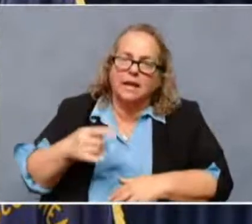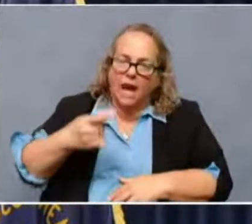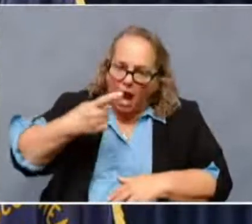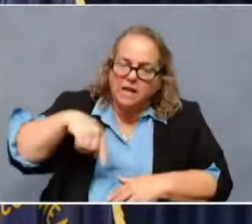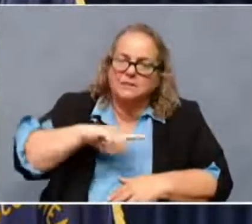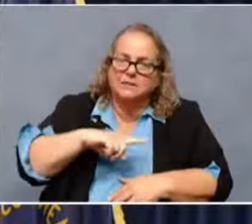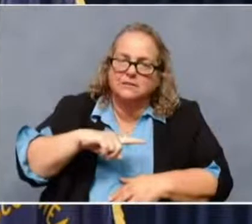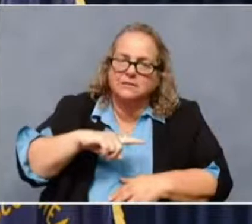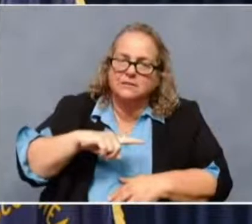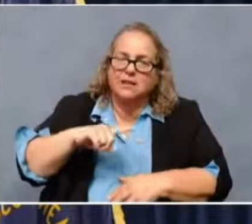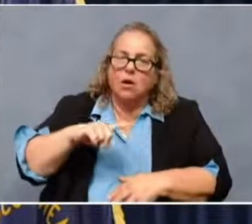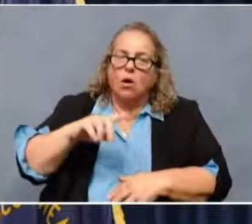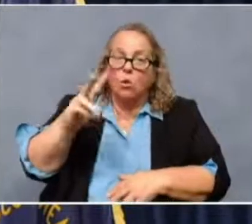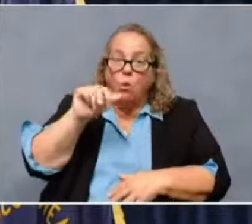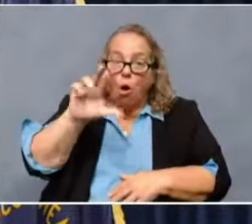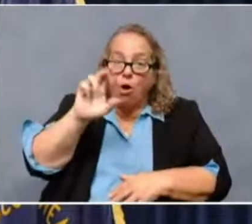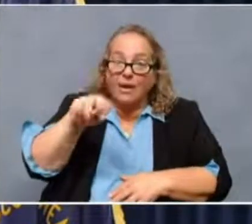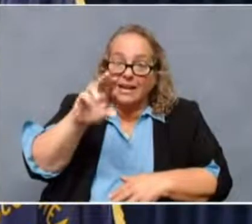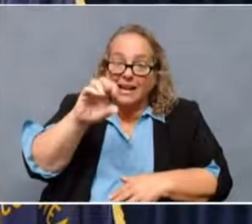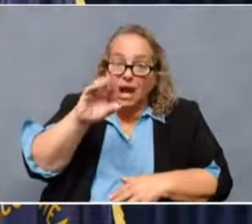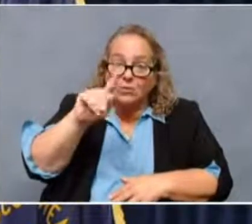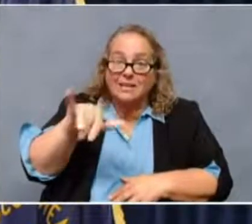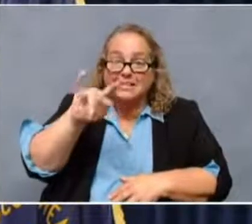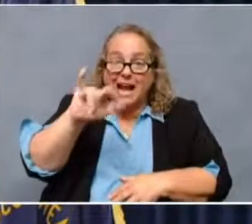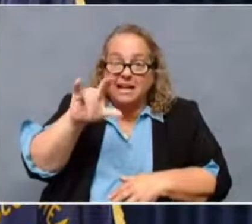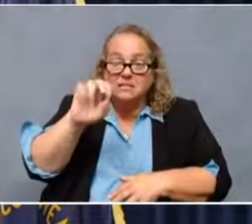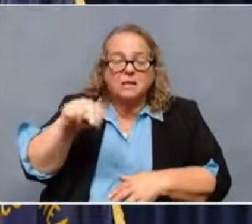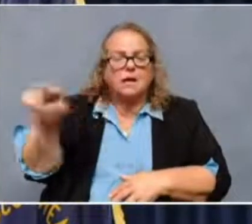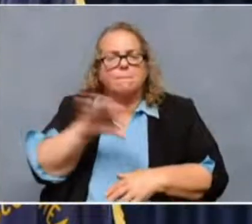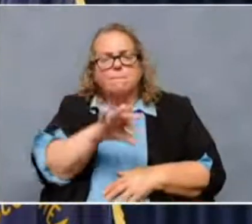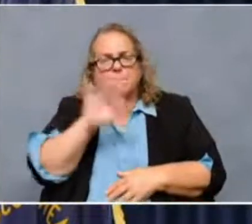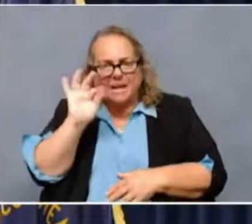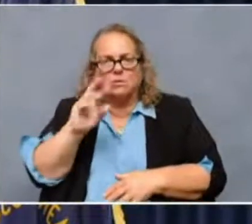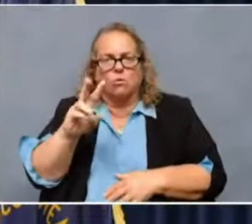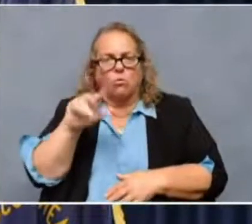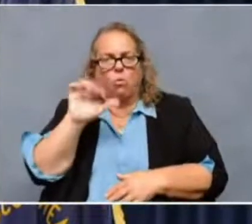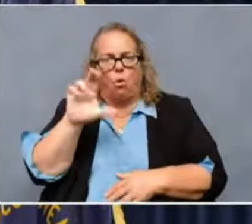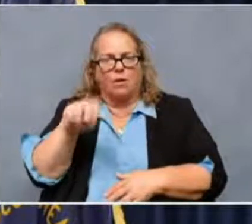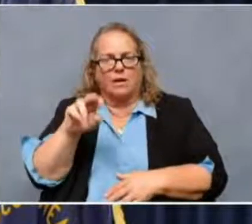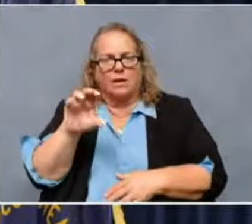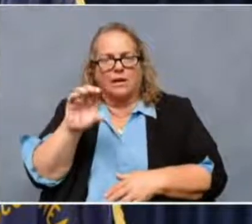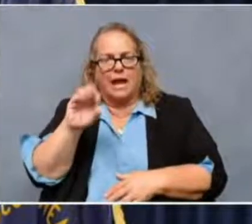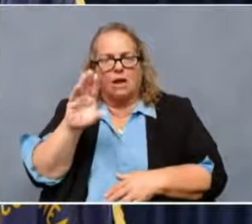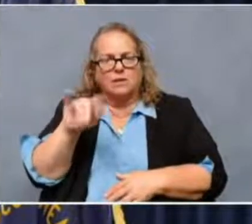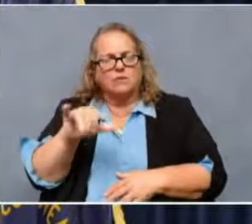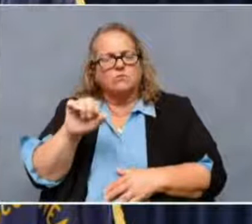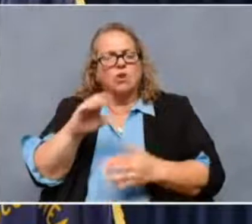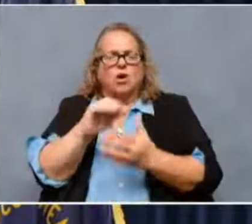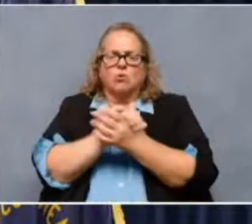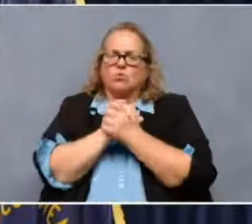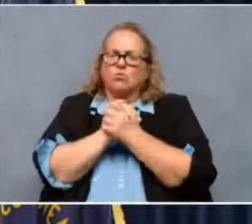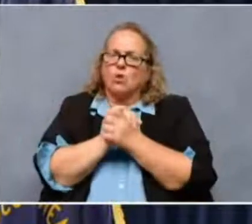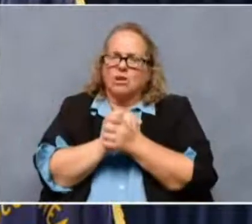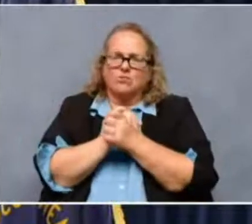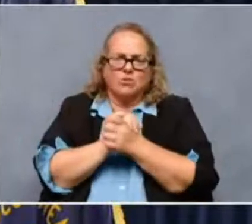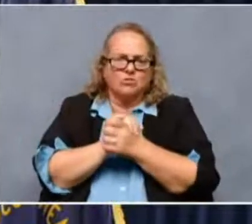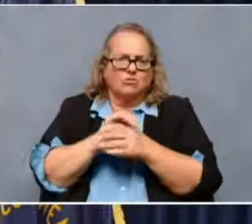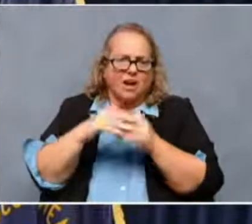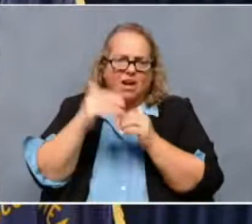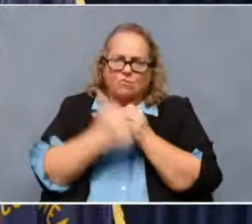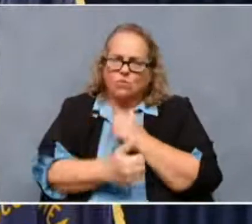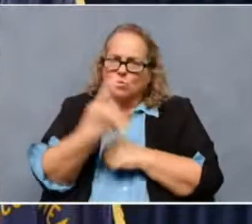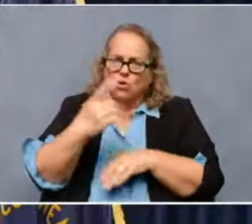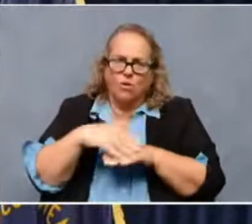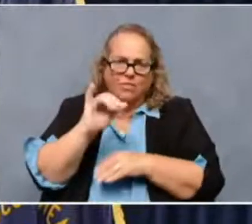picked us, picked Warren County. So congratulations to everybody on this. All